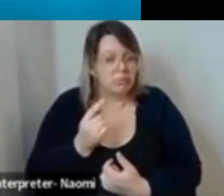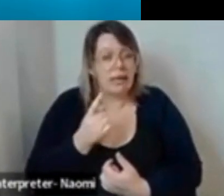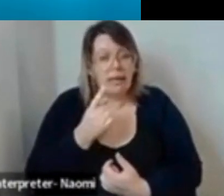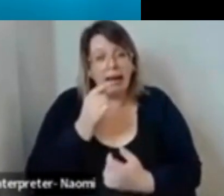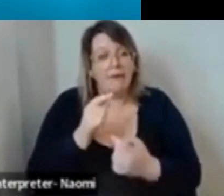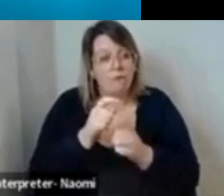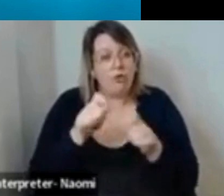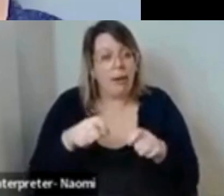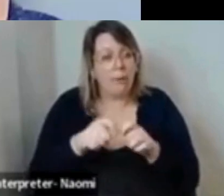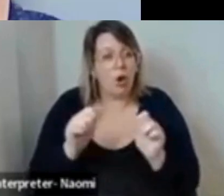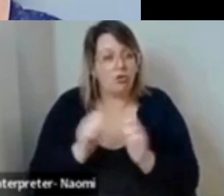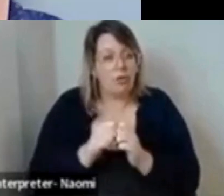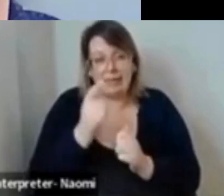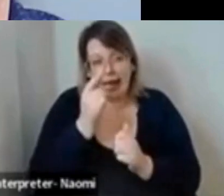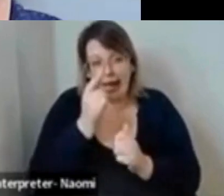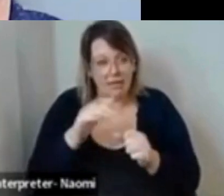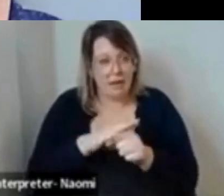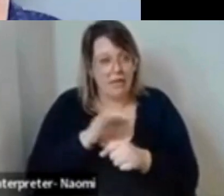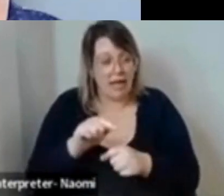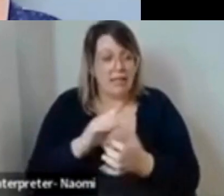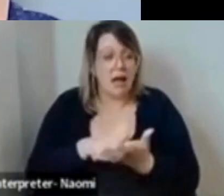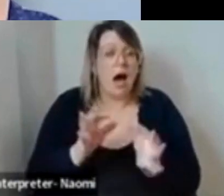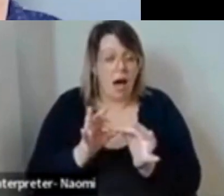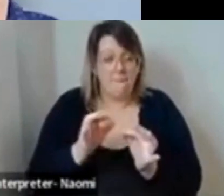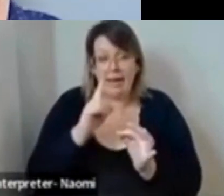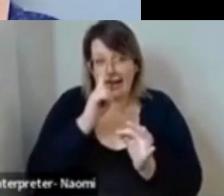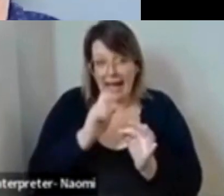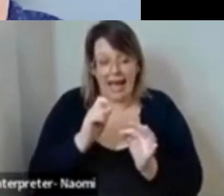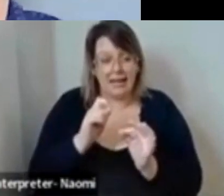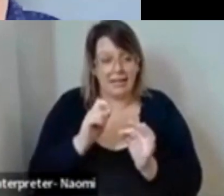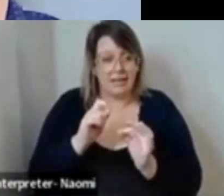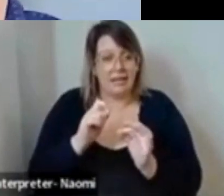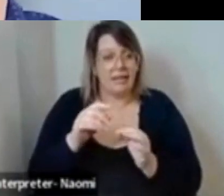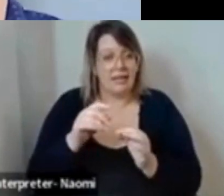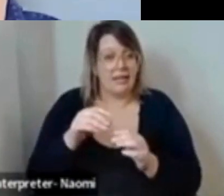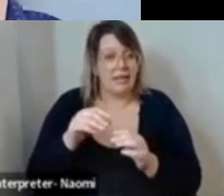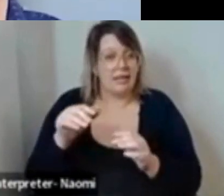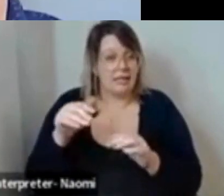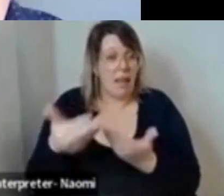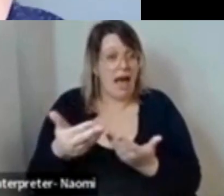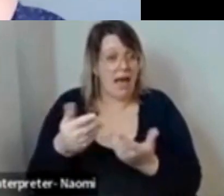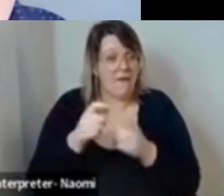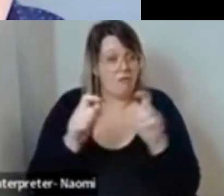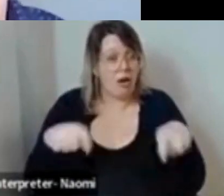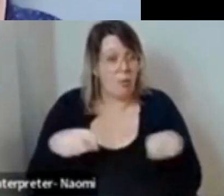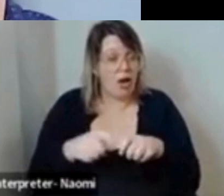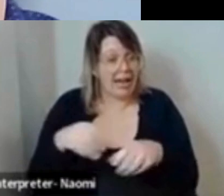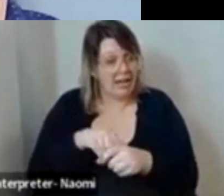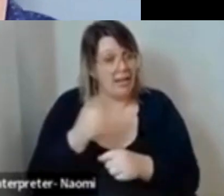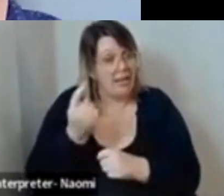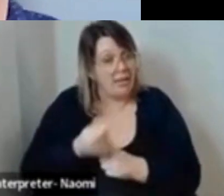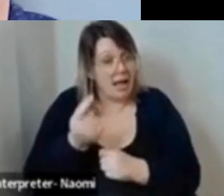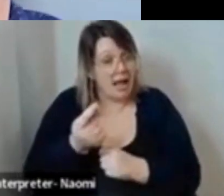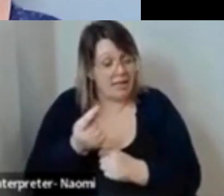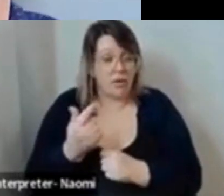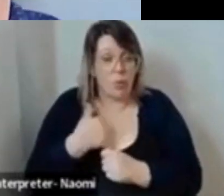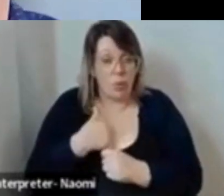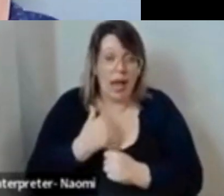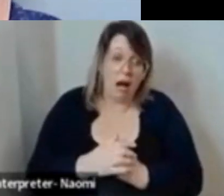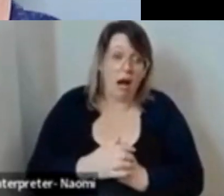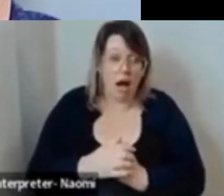agreement for hubs themselves to be on the supplier framework, and we are at least actively considering